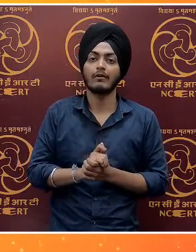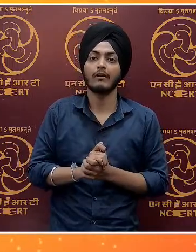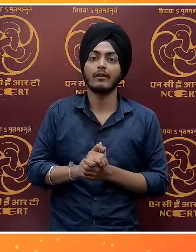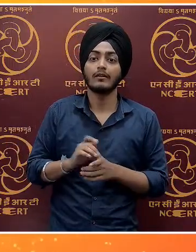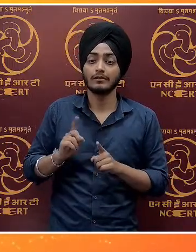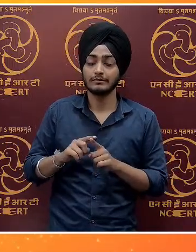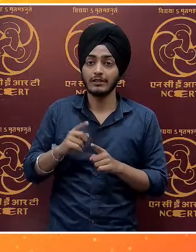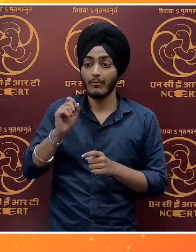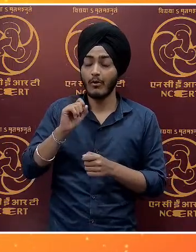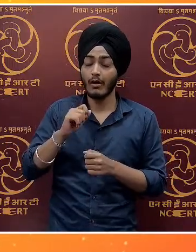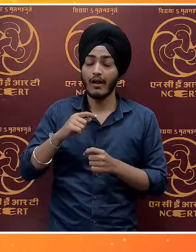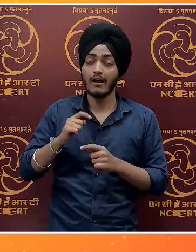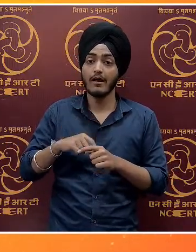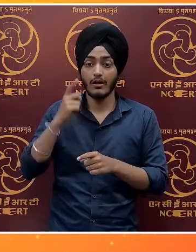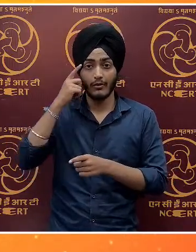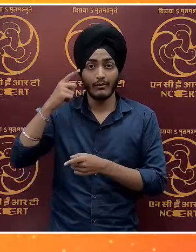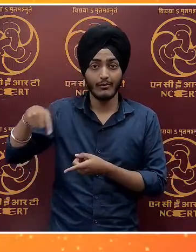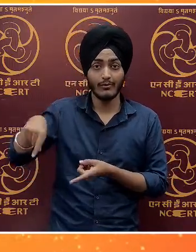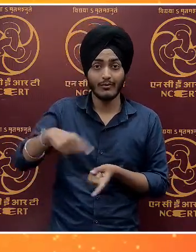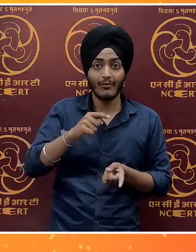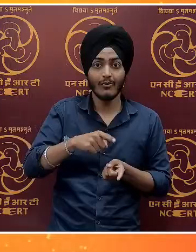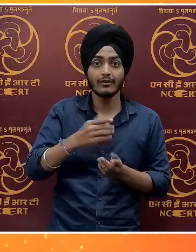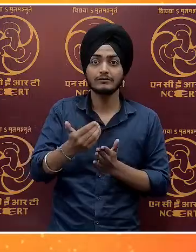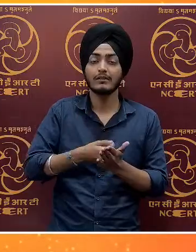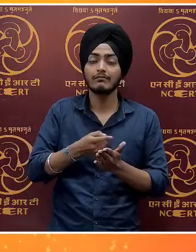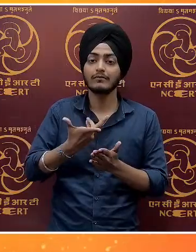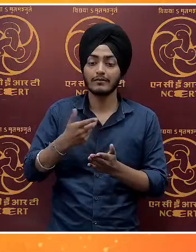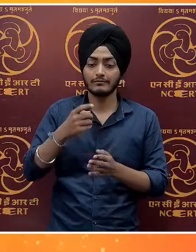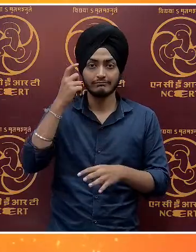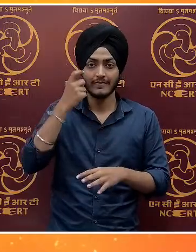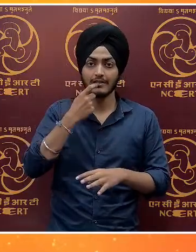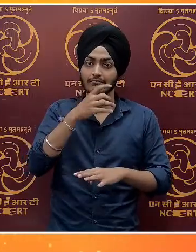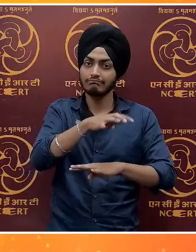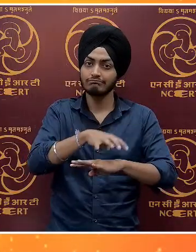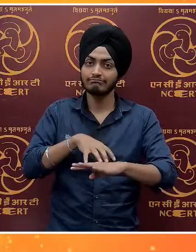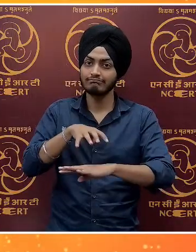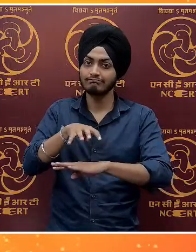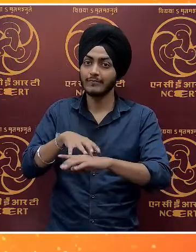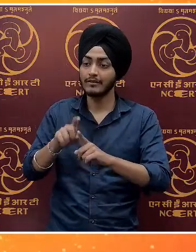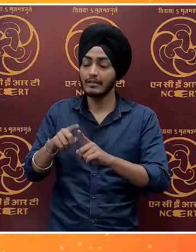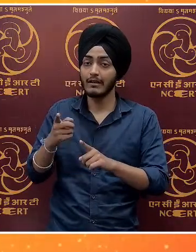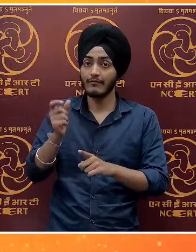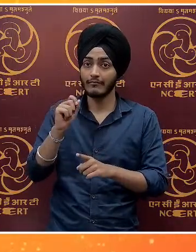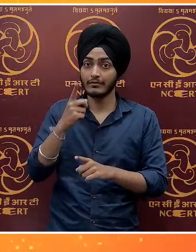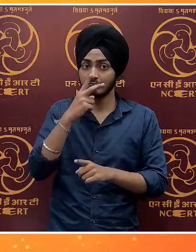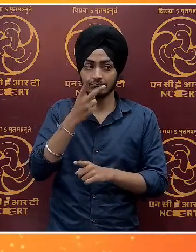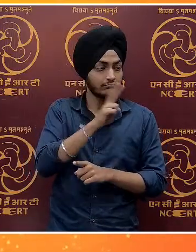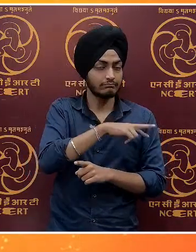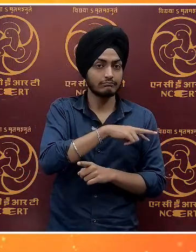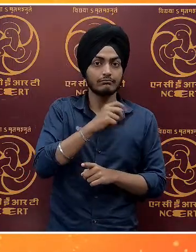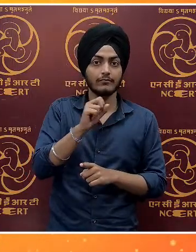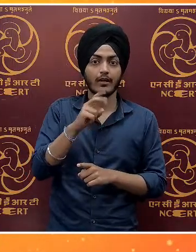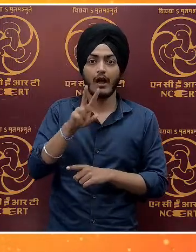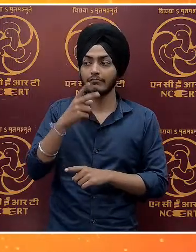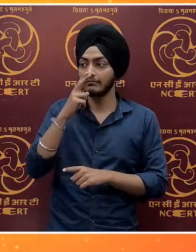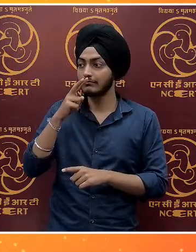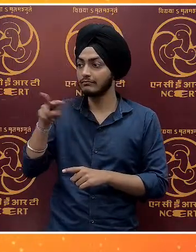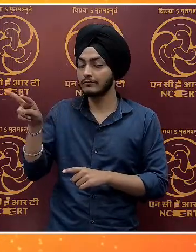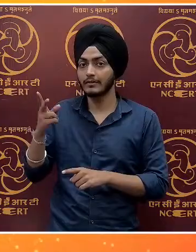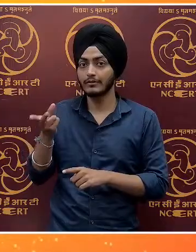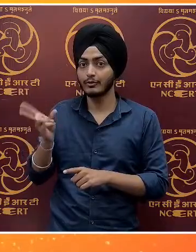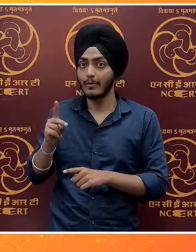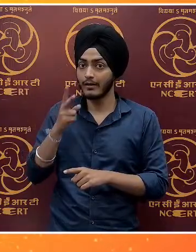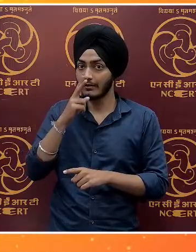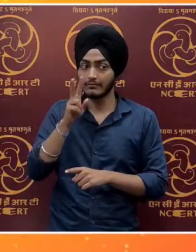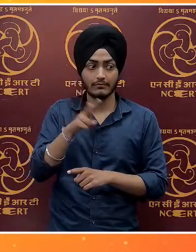use zebra crossing. Before crossing the road, look left, then right, and then again